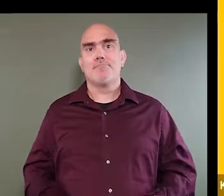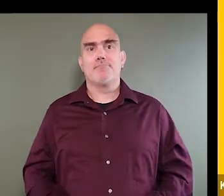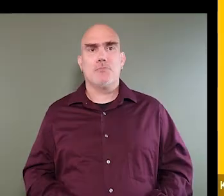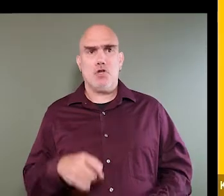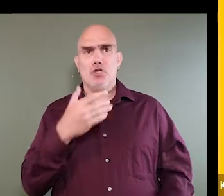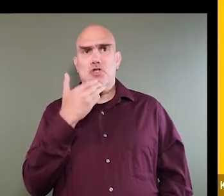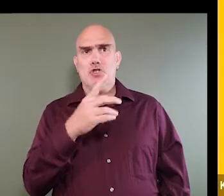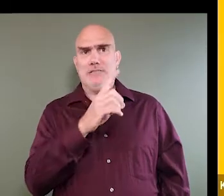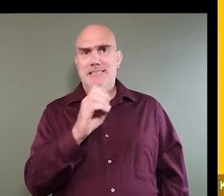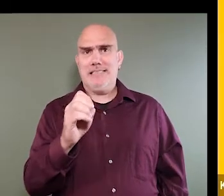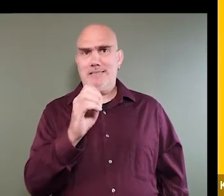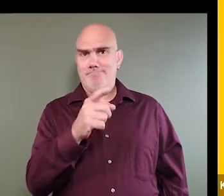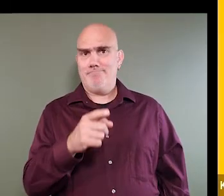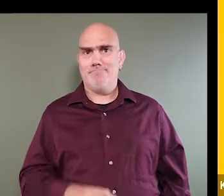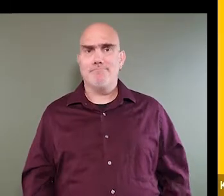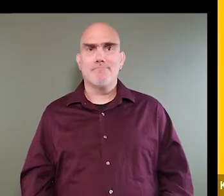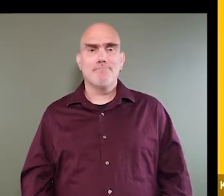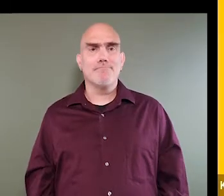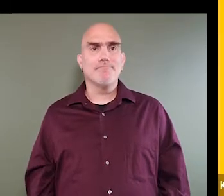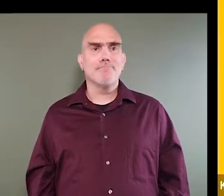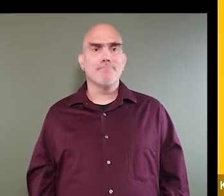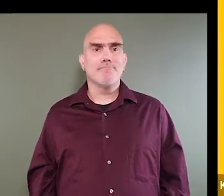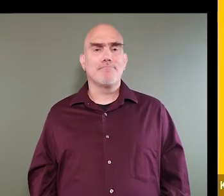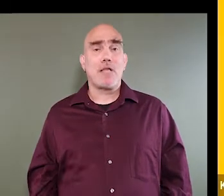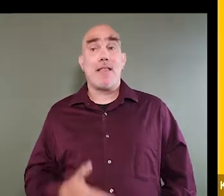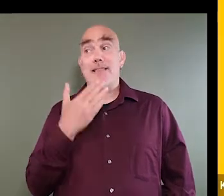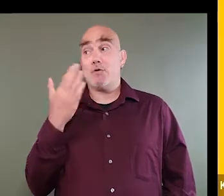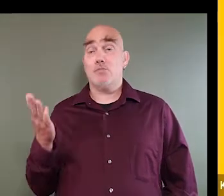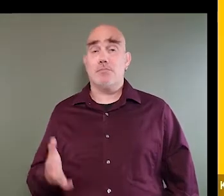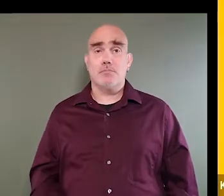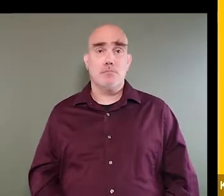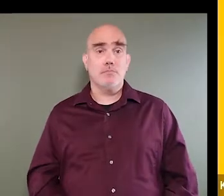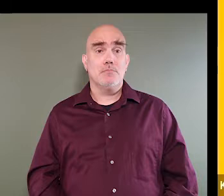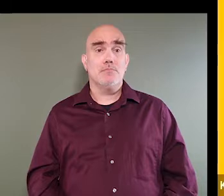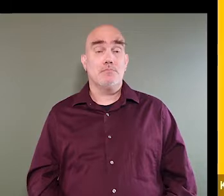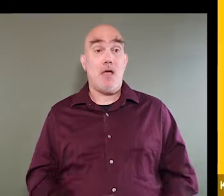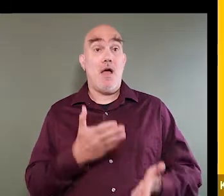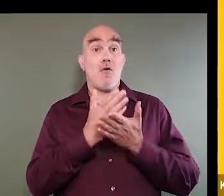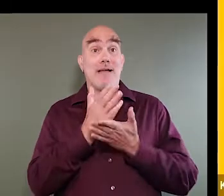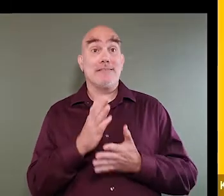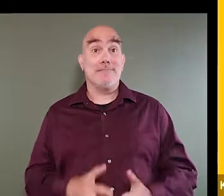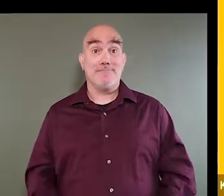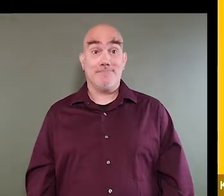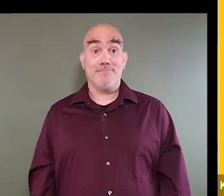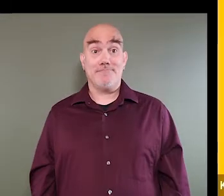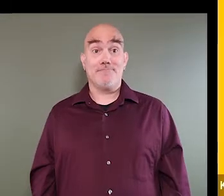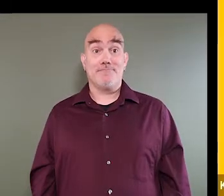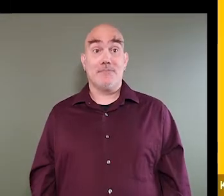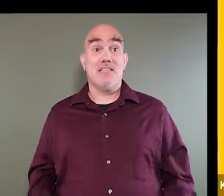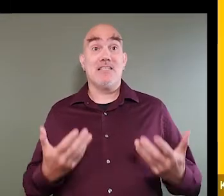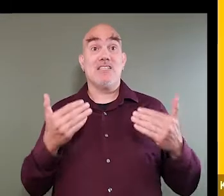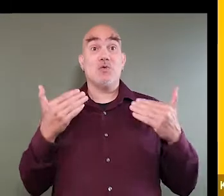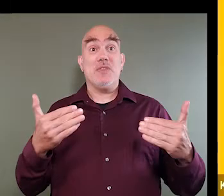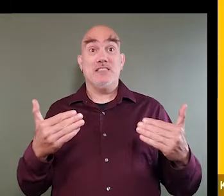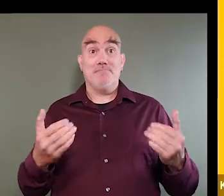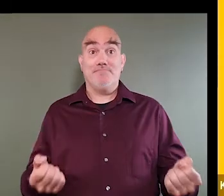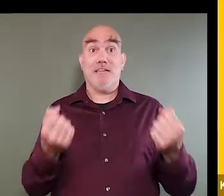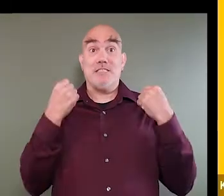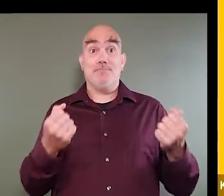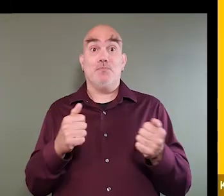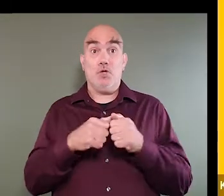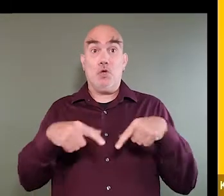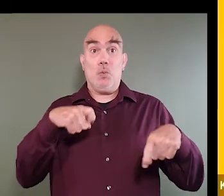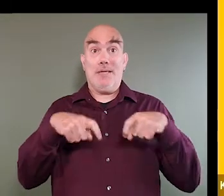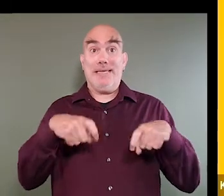Looks good, D. Thank you. All right. Let's do this. Bicep curls with a glute